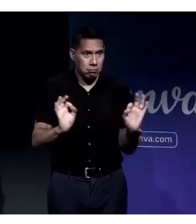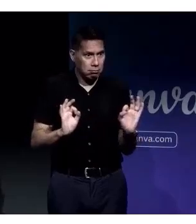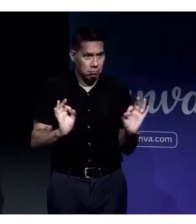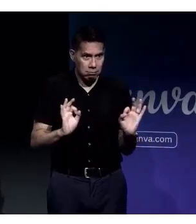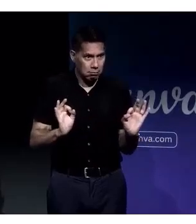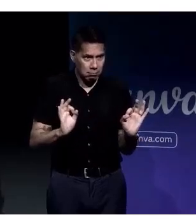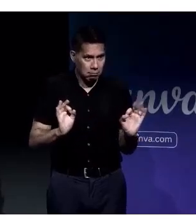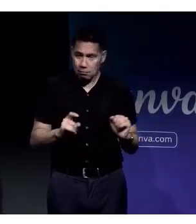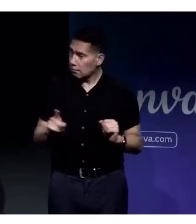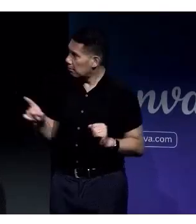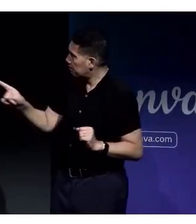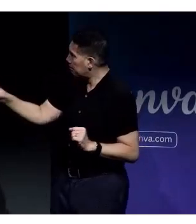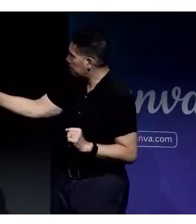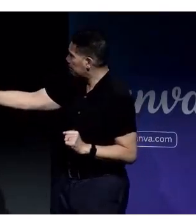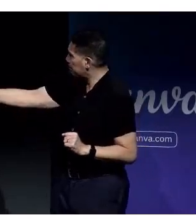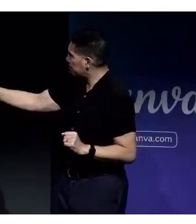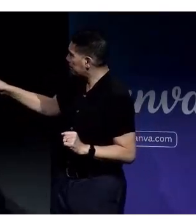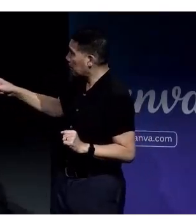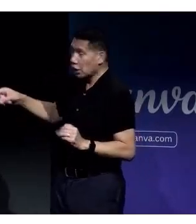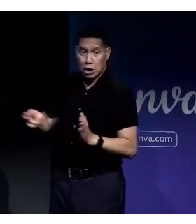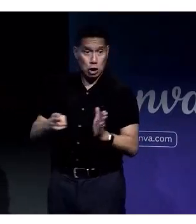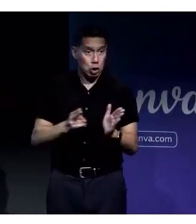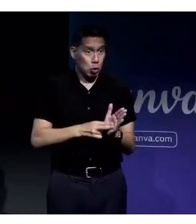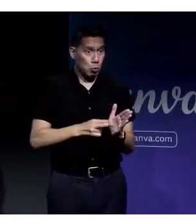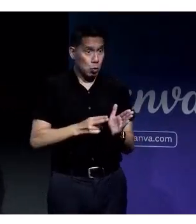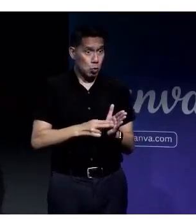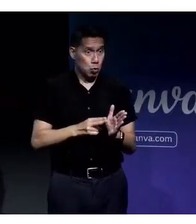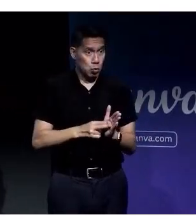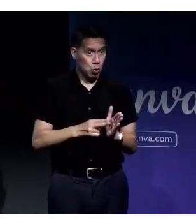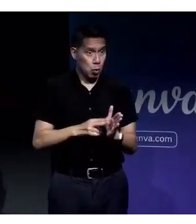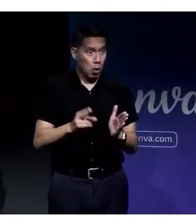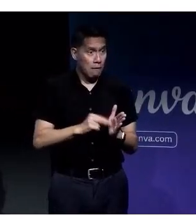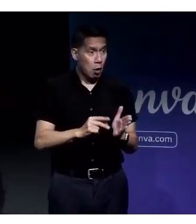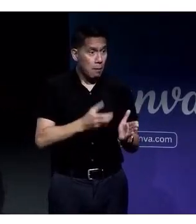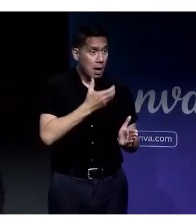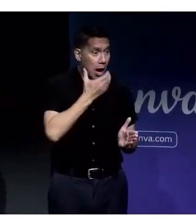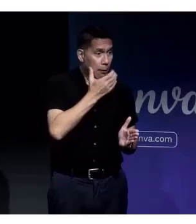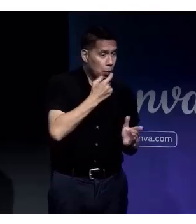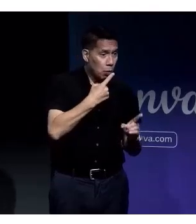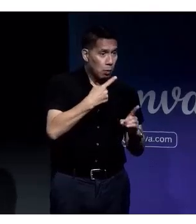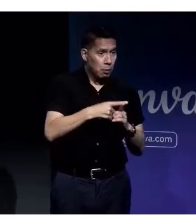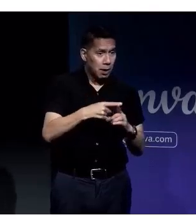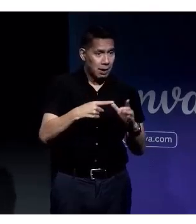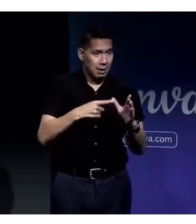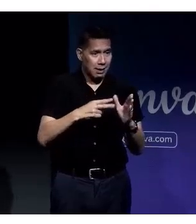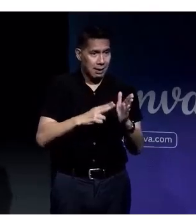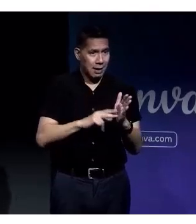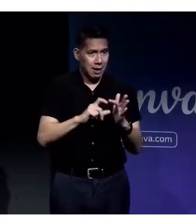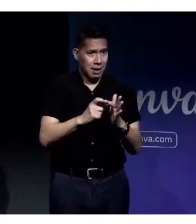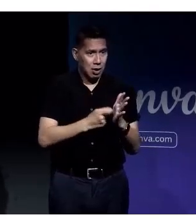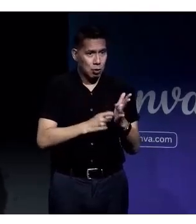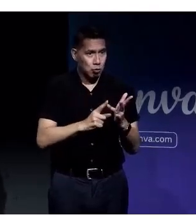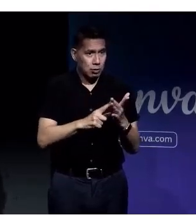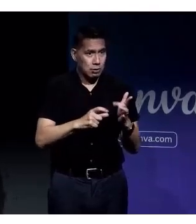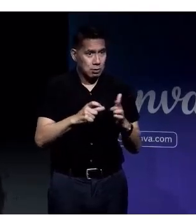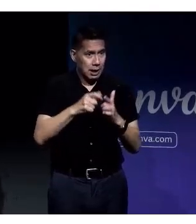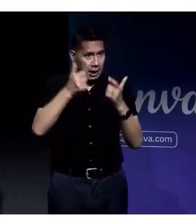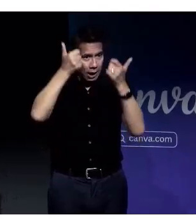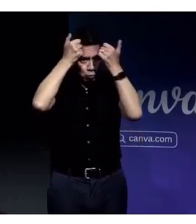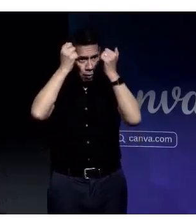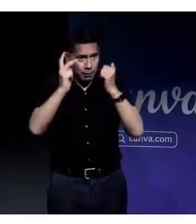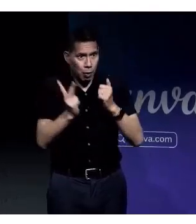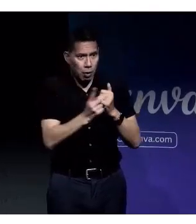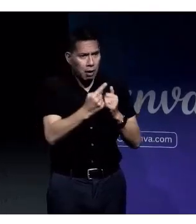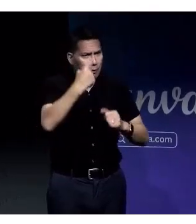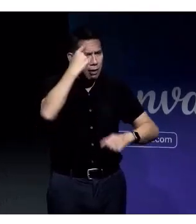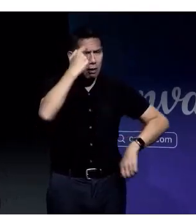This is a component, this is a standard component shipped by both Apple and Android. And you might think,